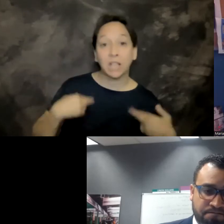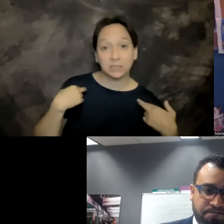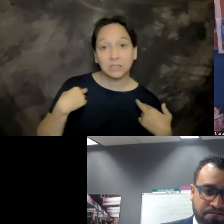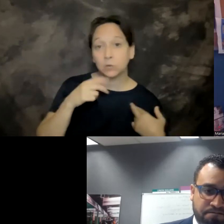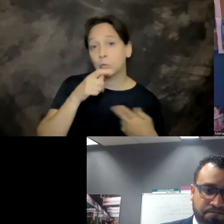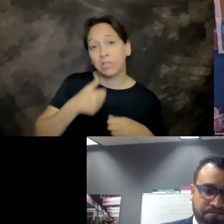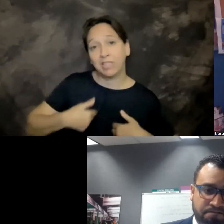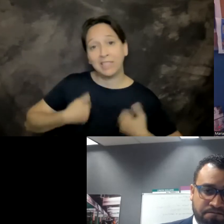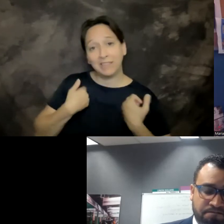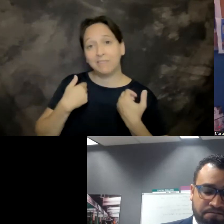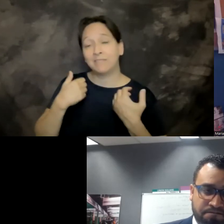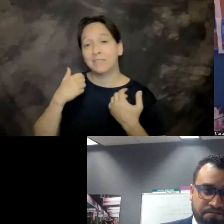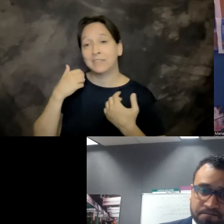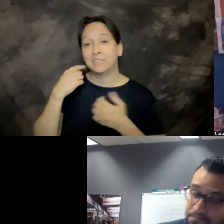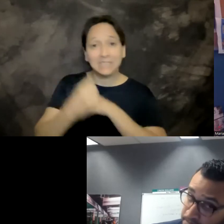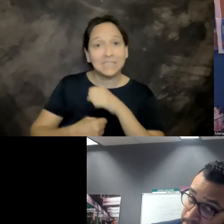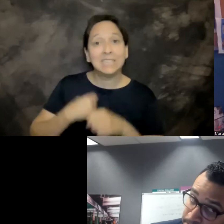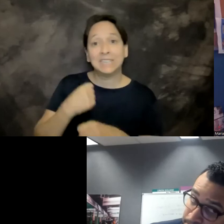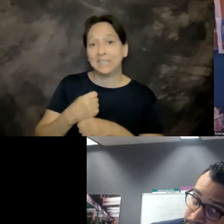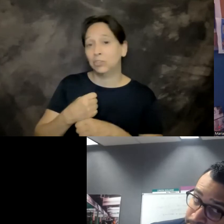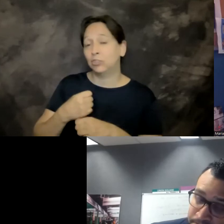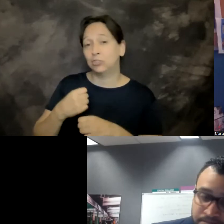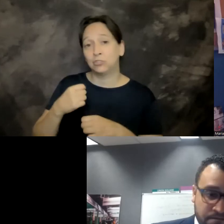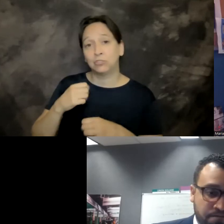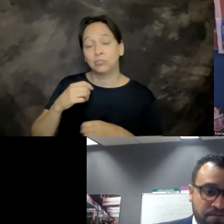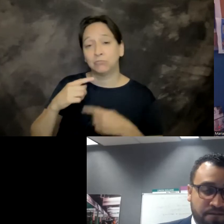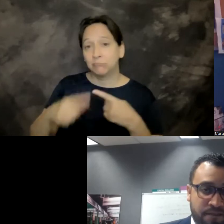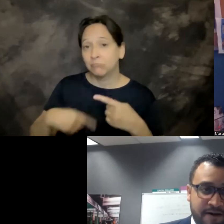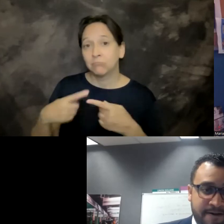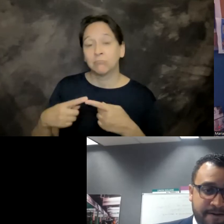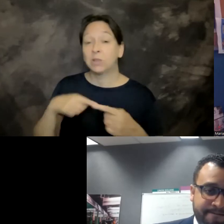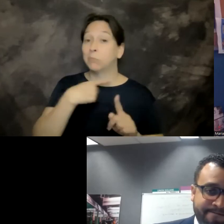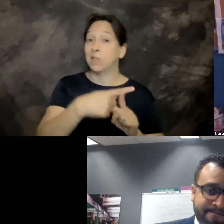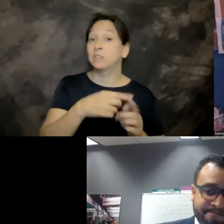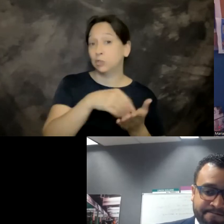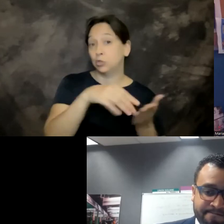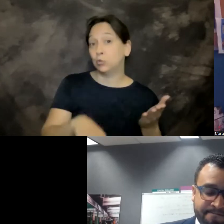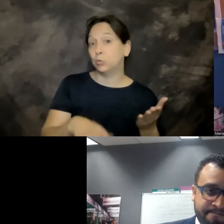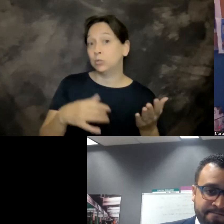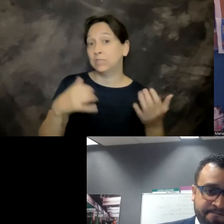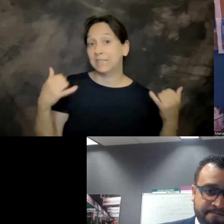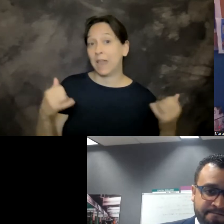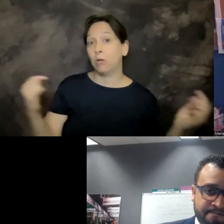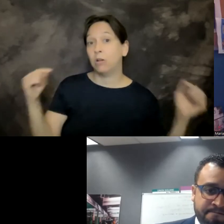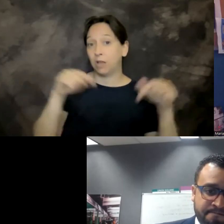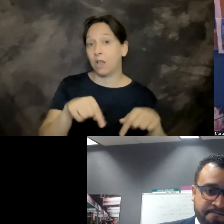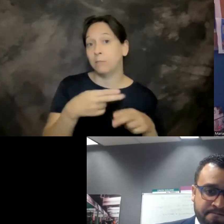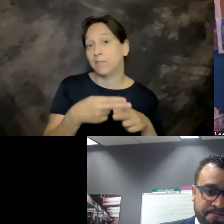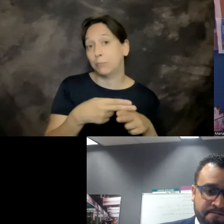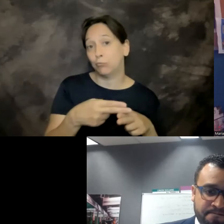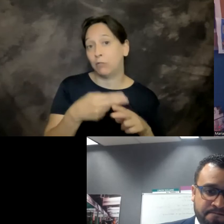the city year round, as well as the influx of students and other folks who are coming in for the temporary 9-month,